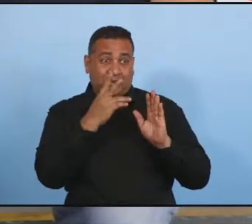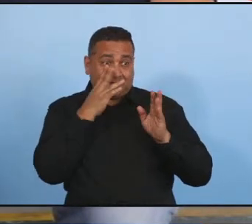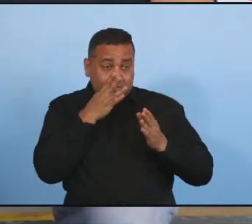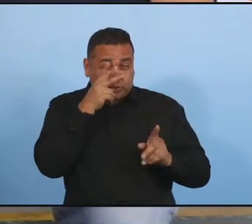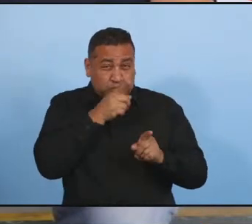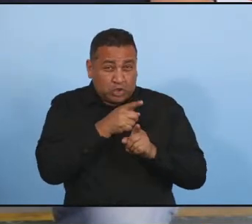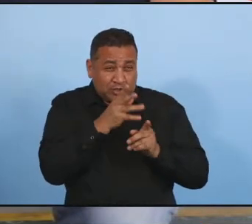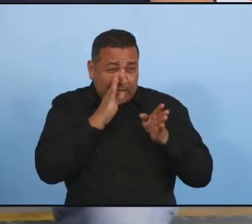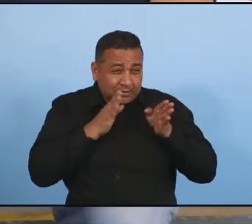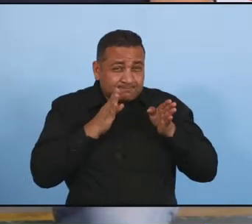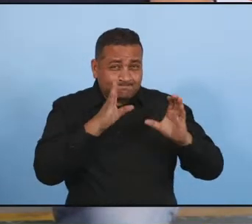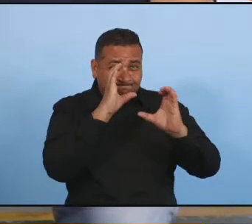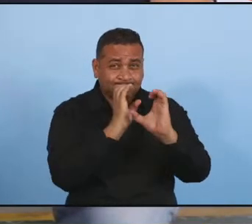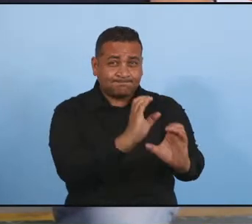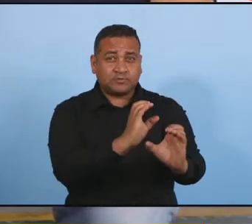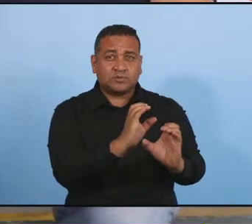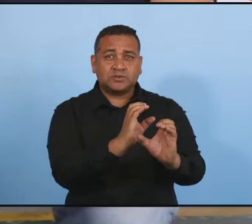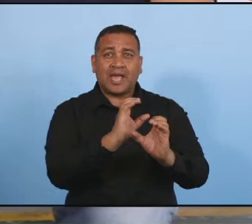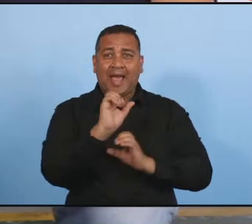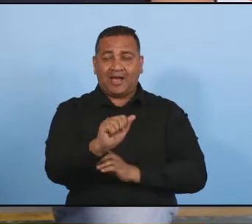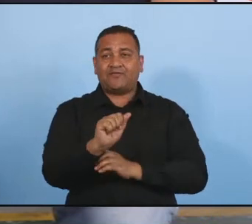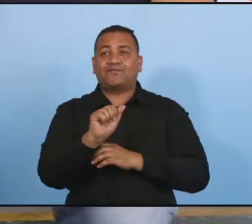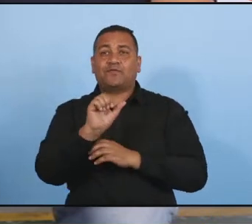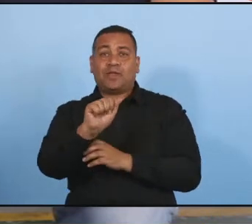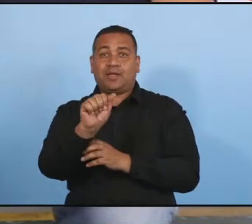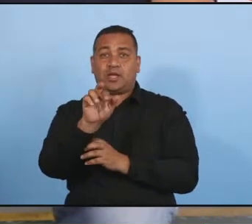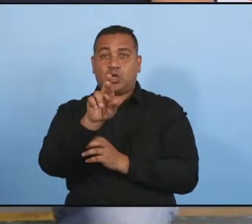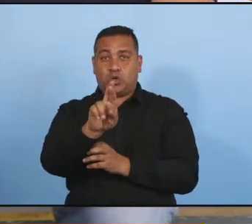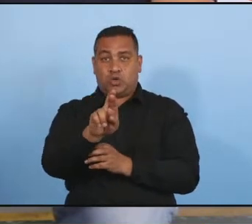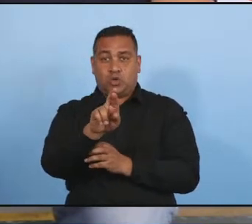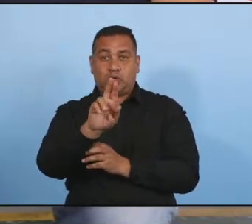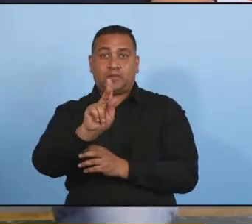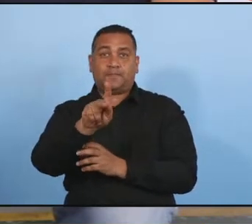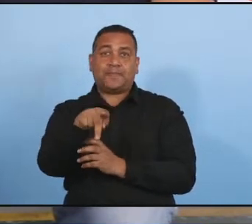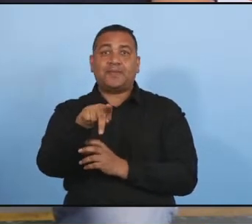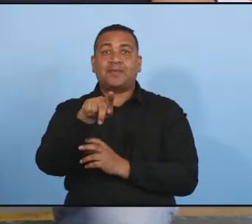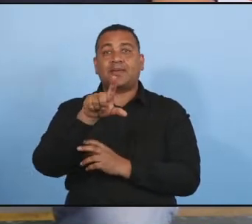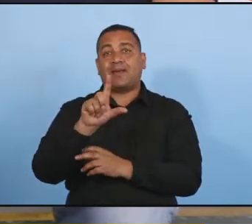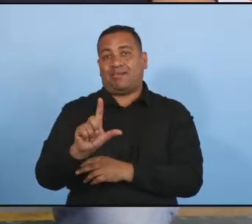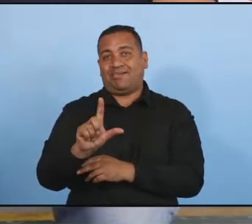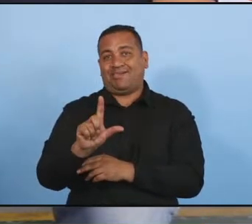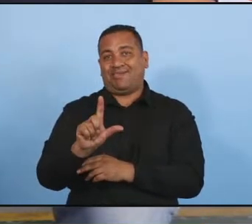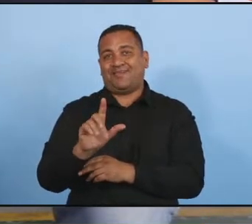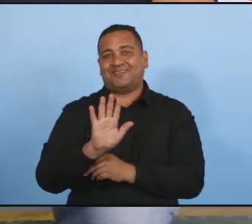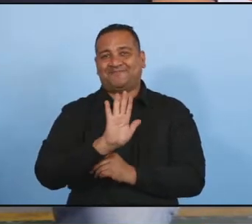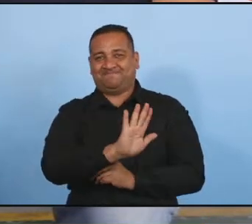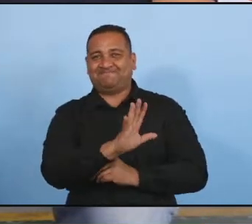call the ARPL route, which is accelerated